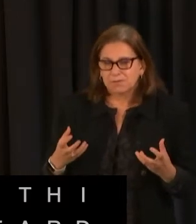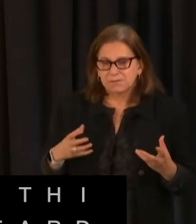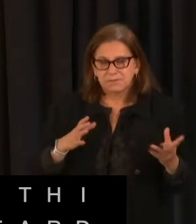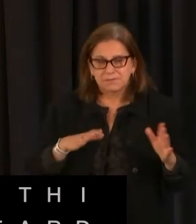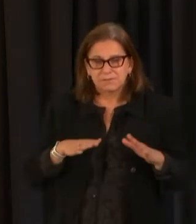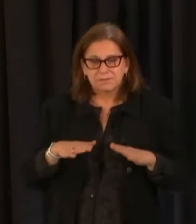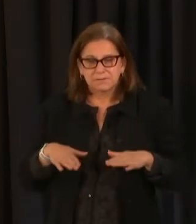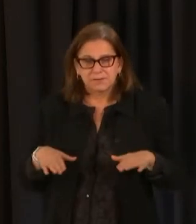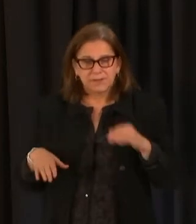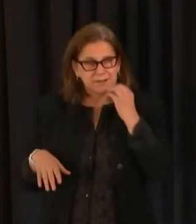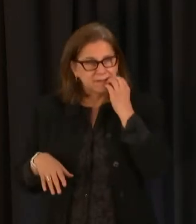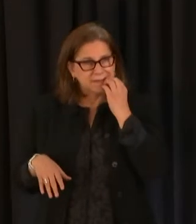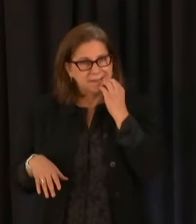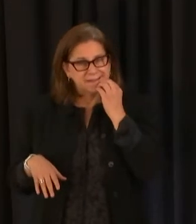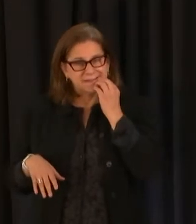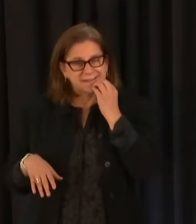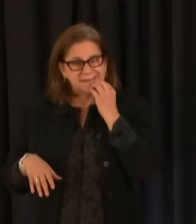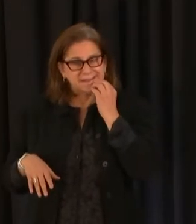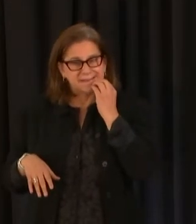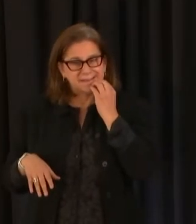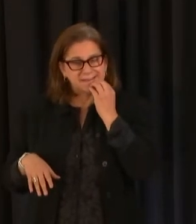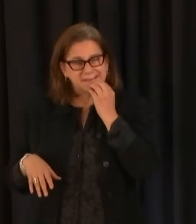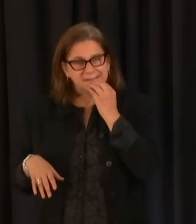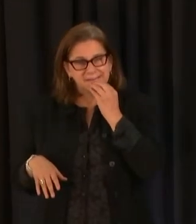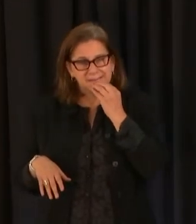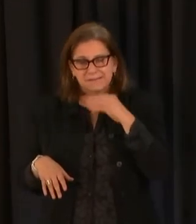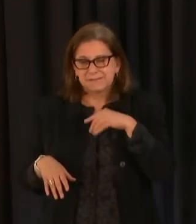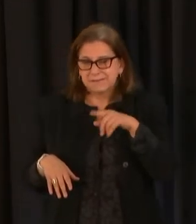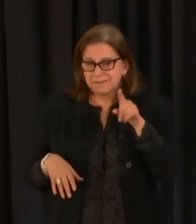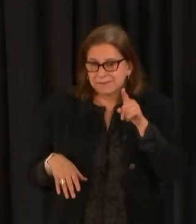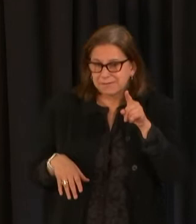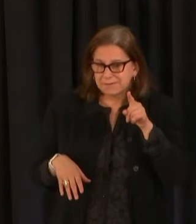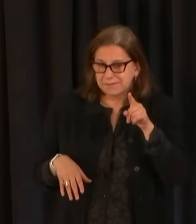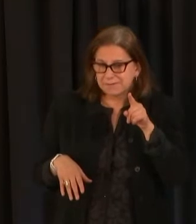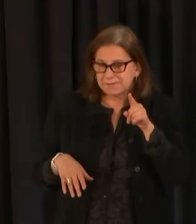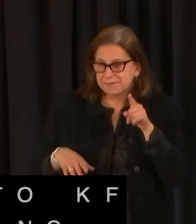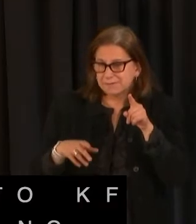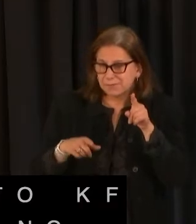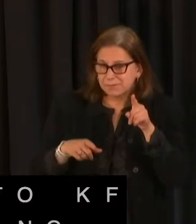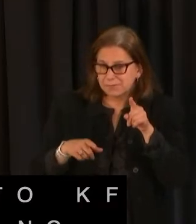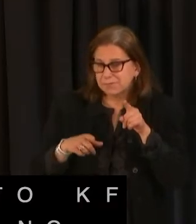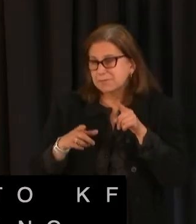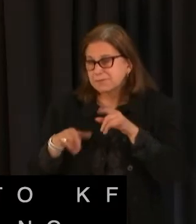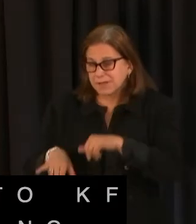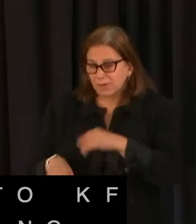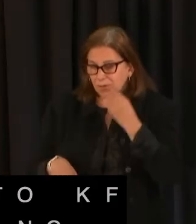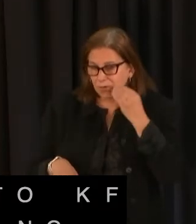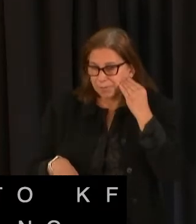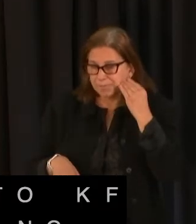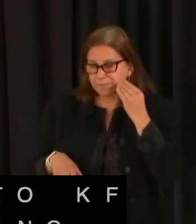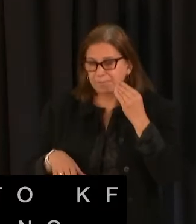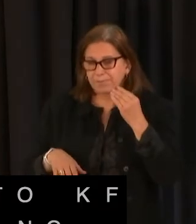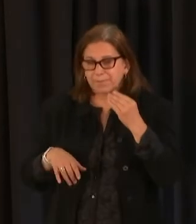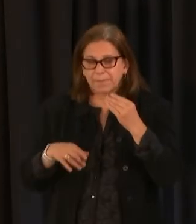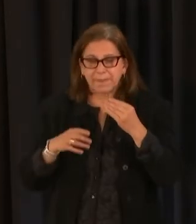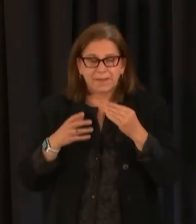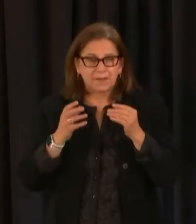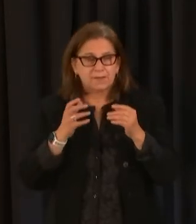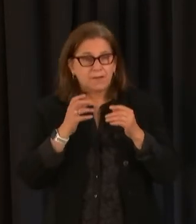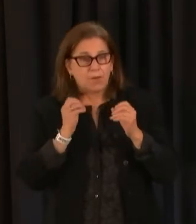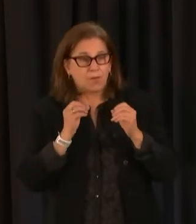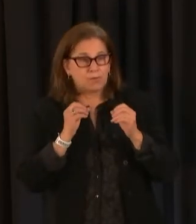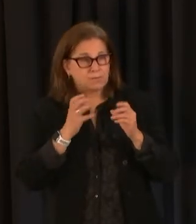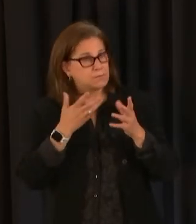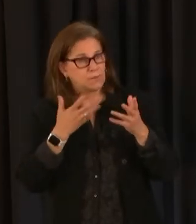to kind of turn the tide of learning loss. They want their kids to be in safe school buildings with their